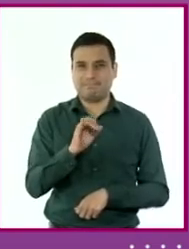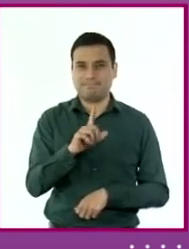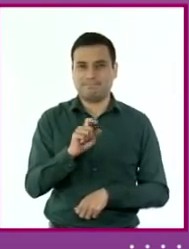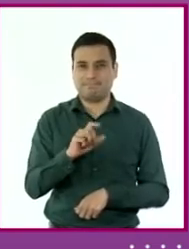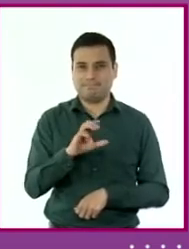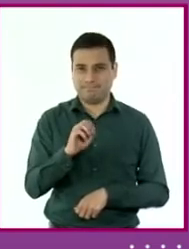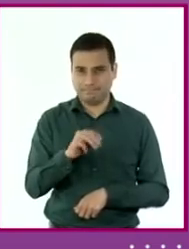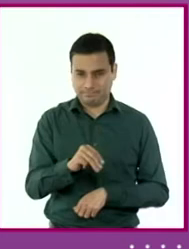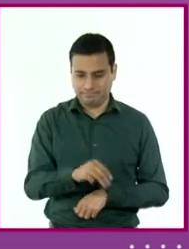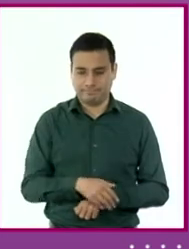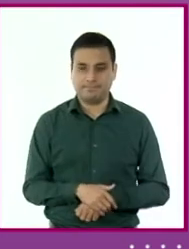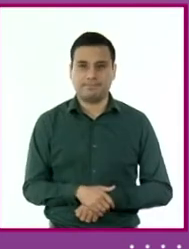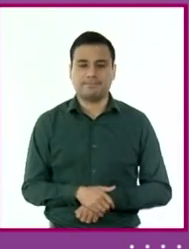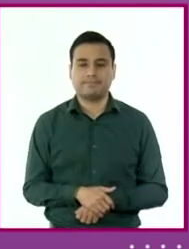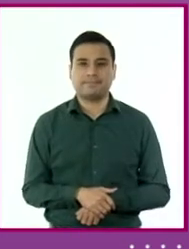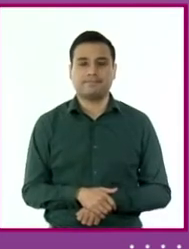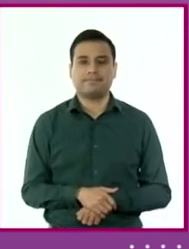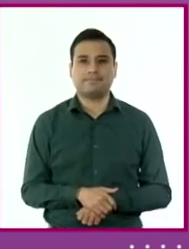gabrielita@hotmail.com.